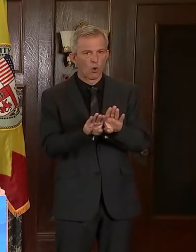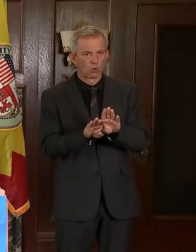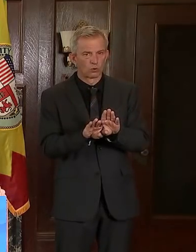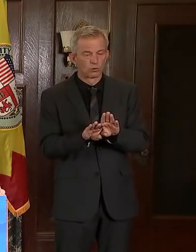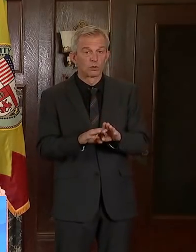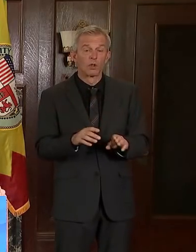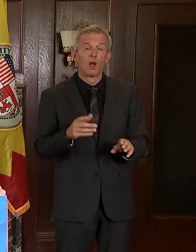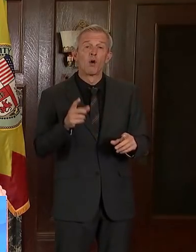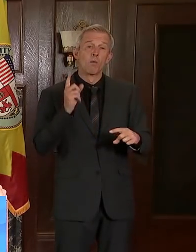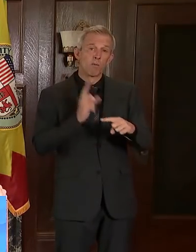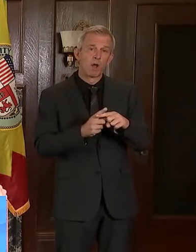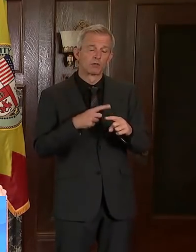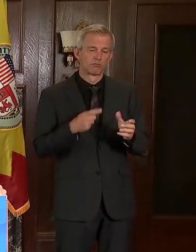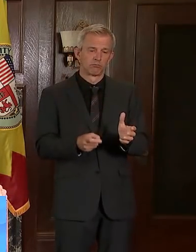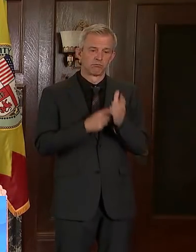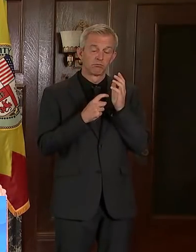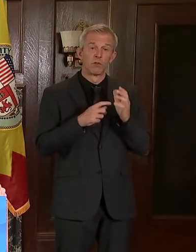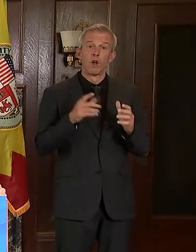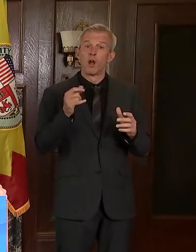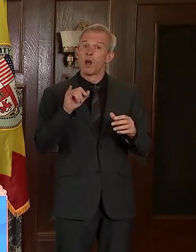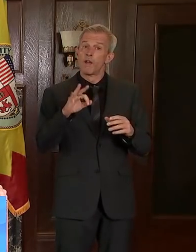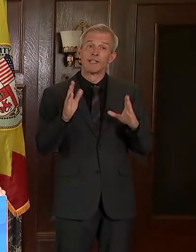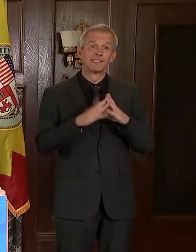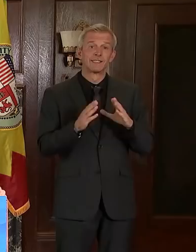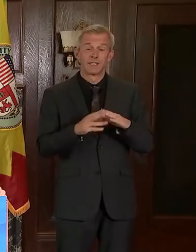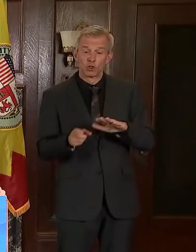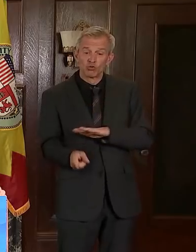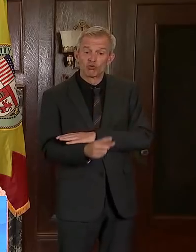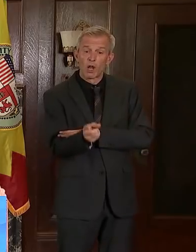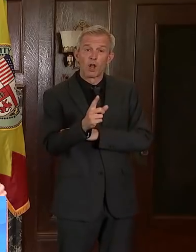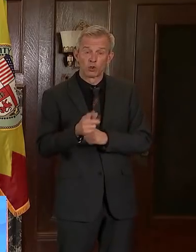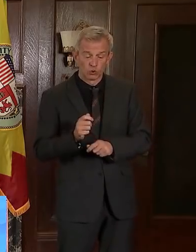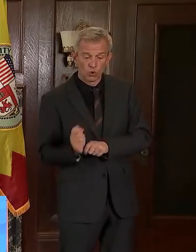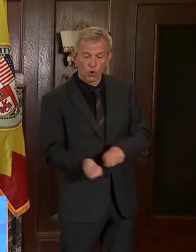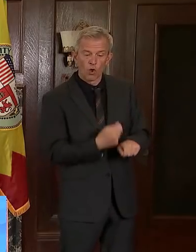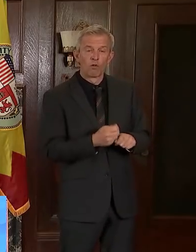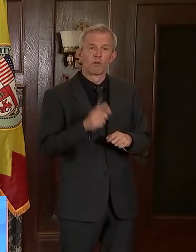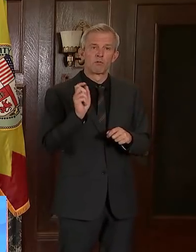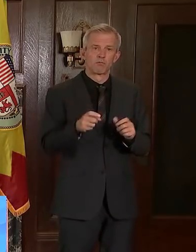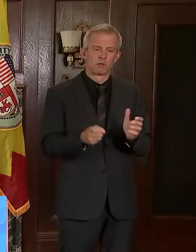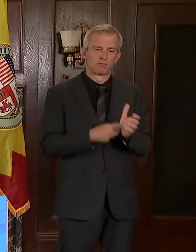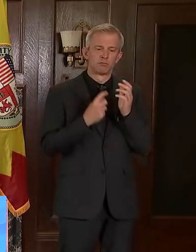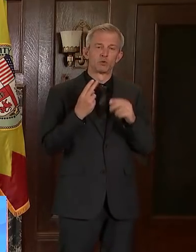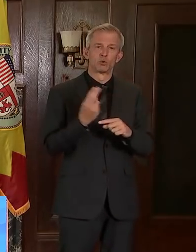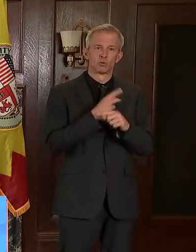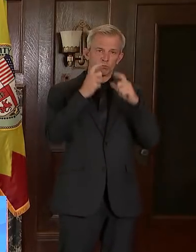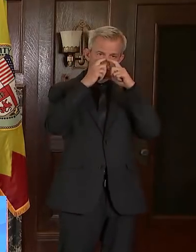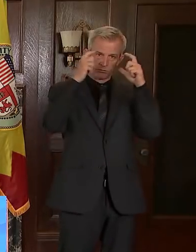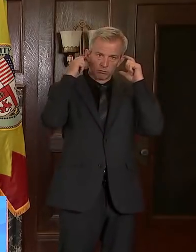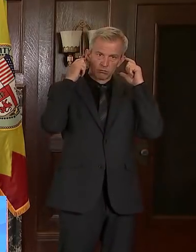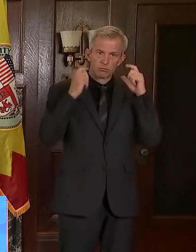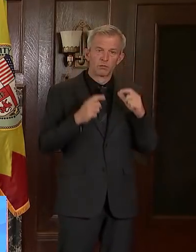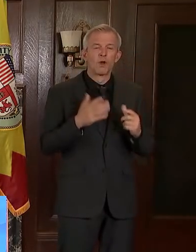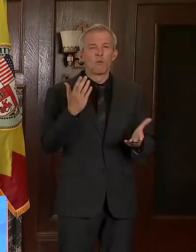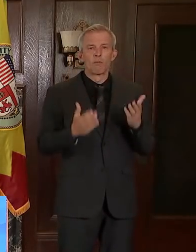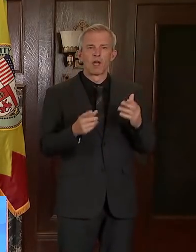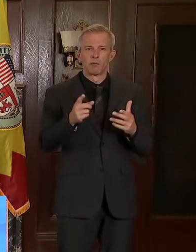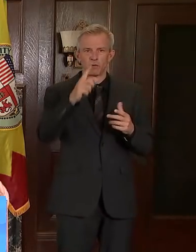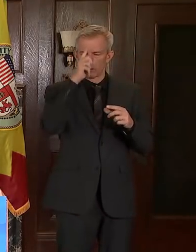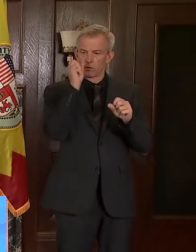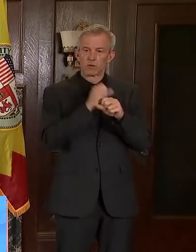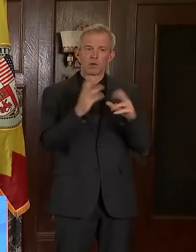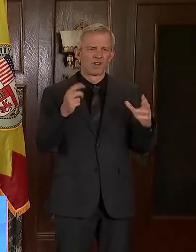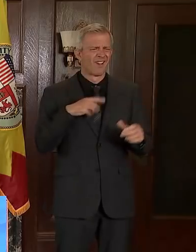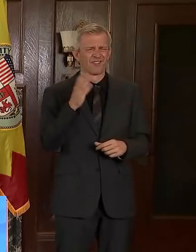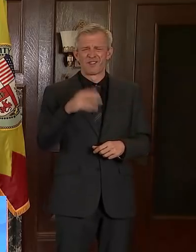will be required at all city trails and golf courses. I know some people think I'll never see a person, but you can round a corner and suddenly